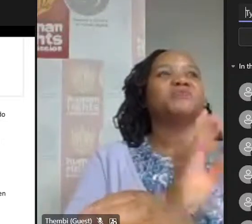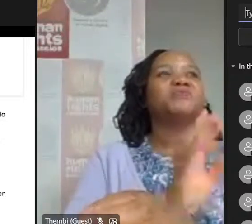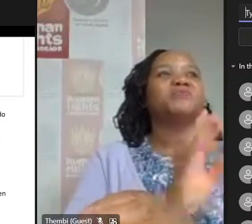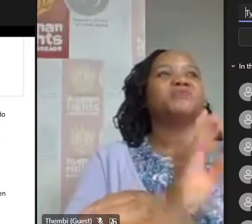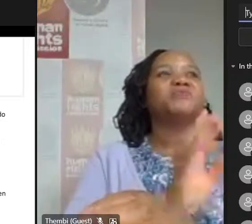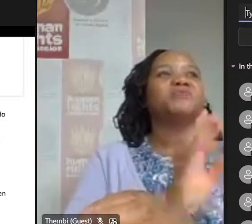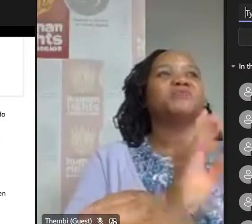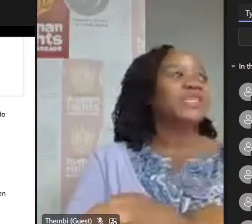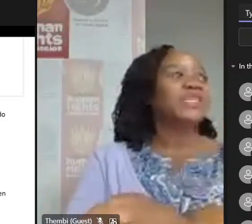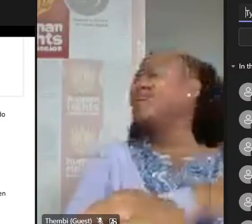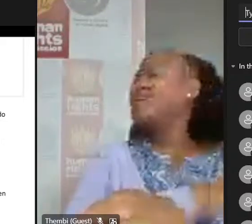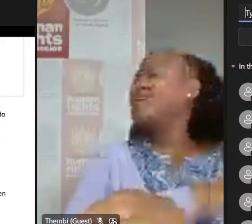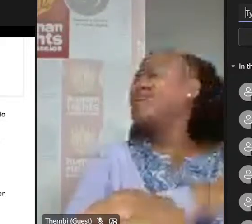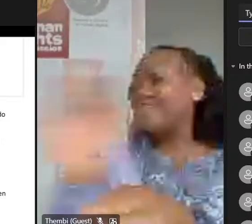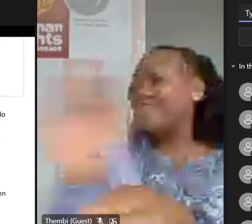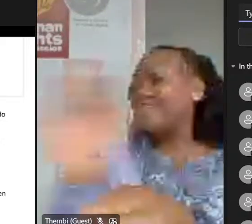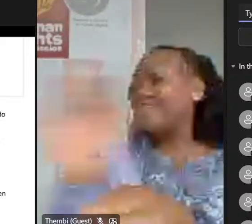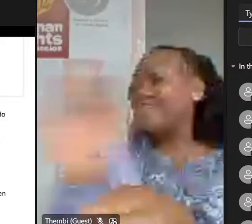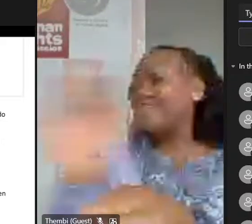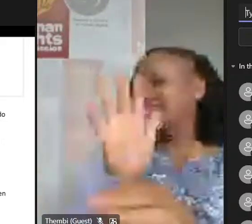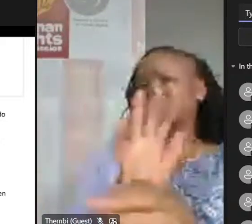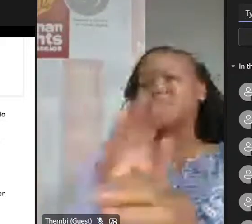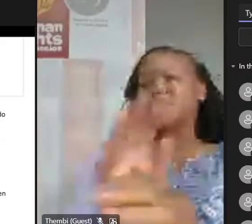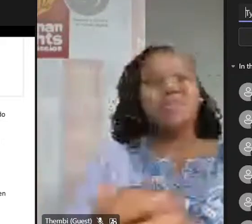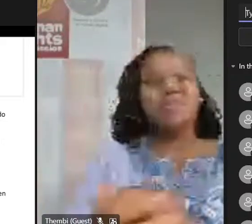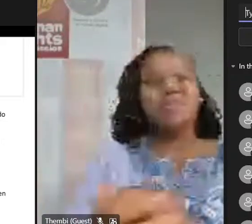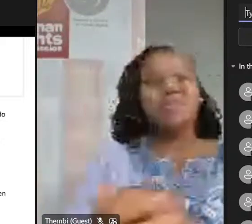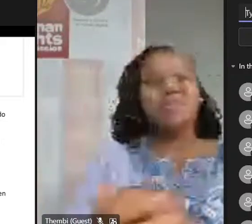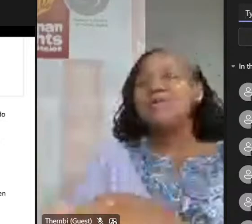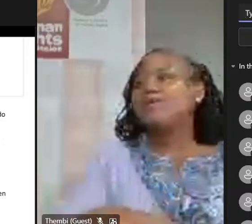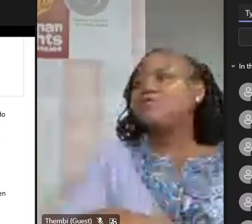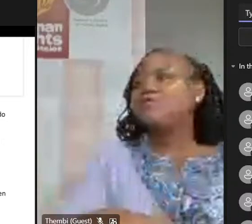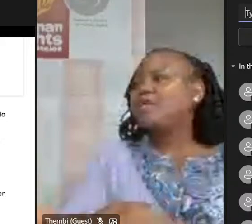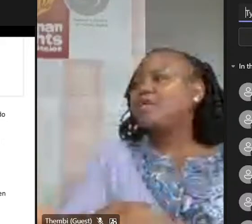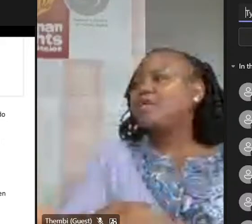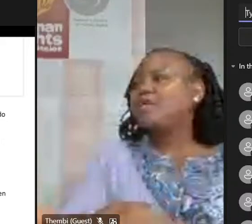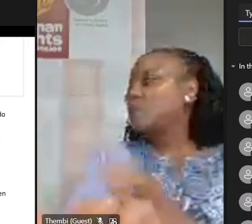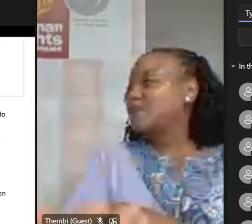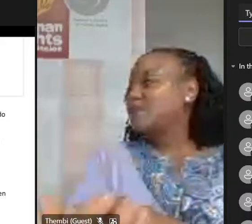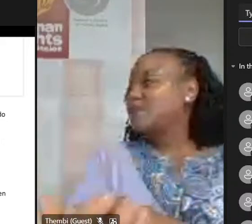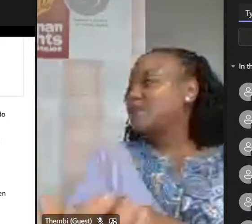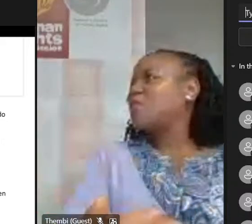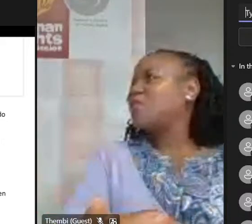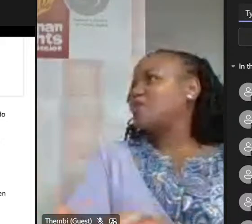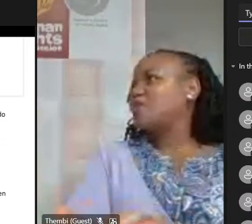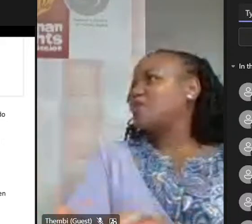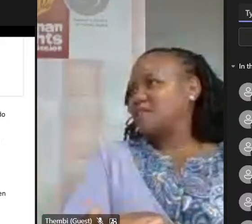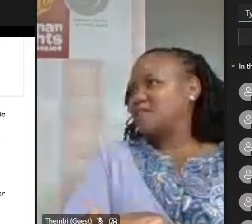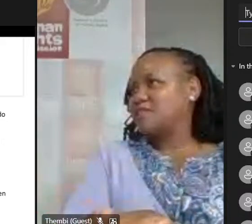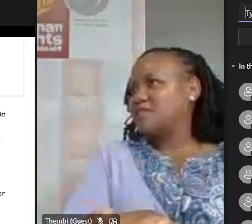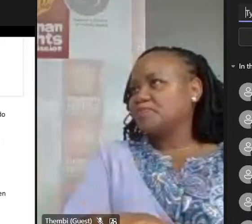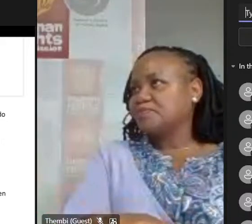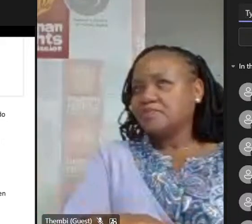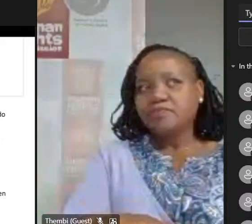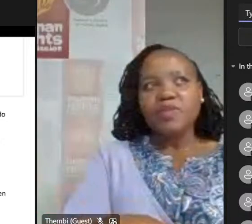to every school to make sure that there's nothing like that in the regulations. So then you talked about